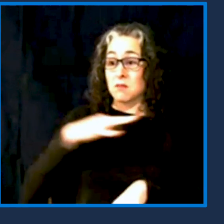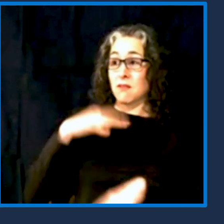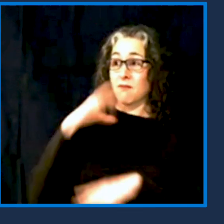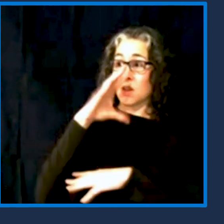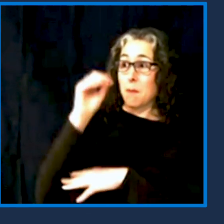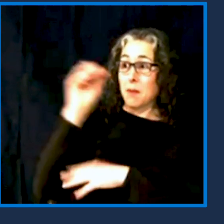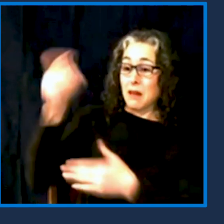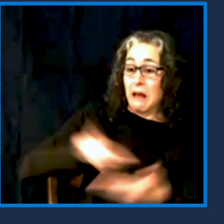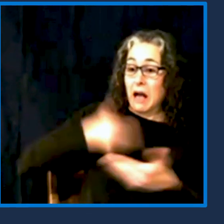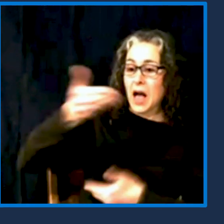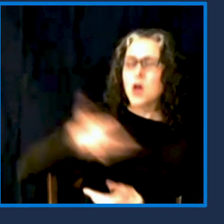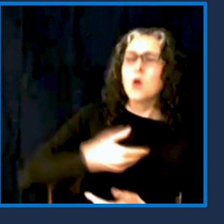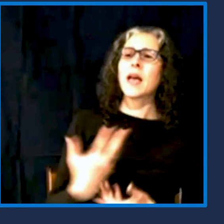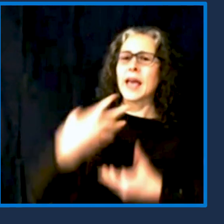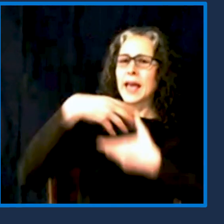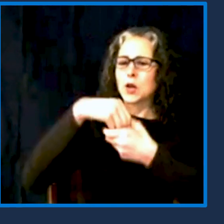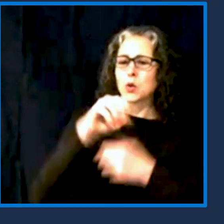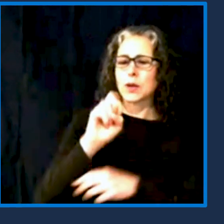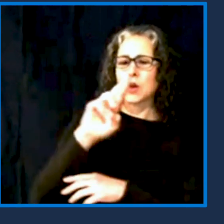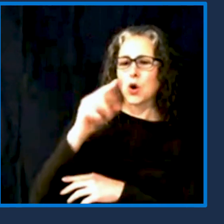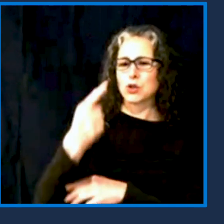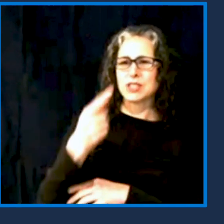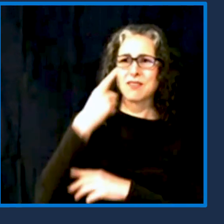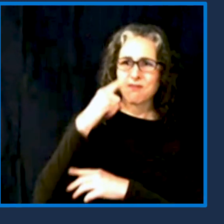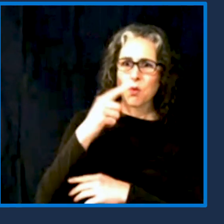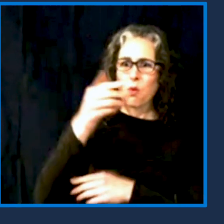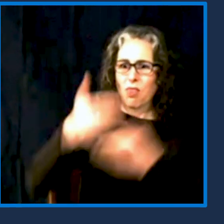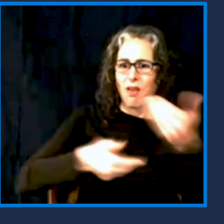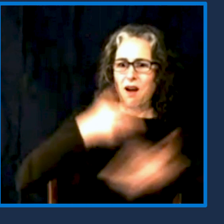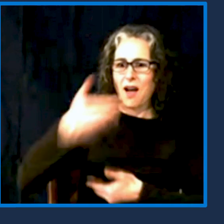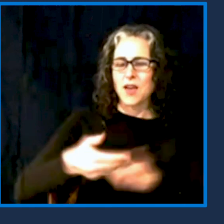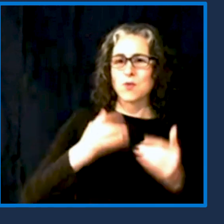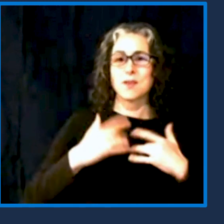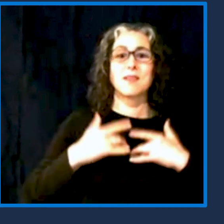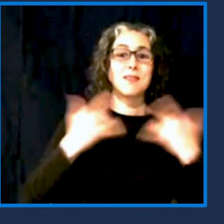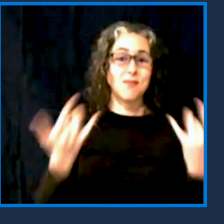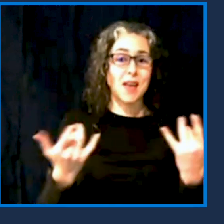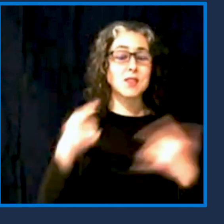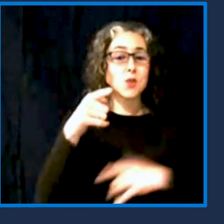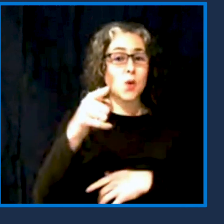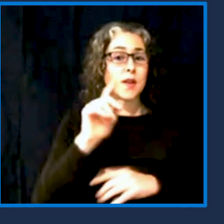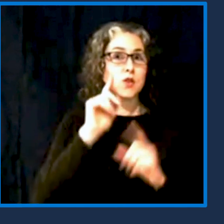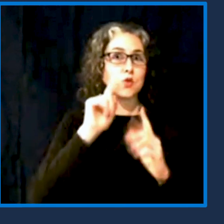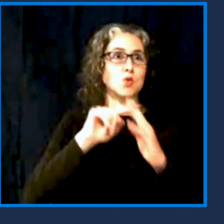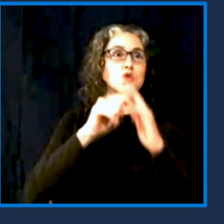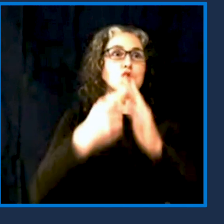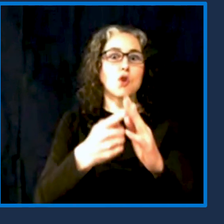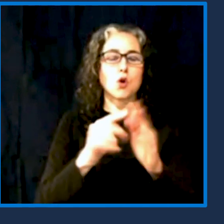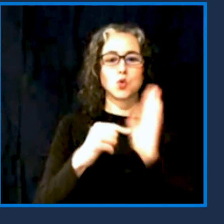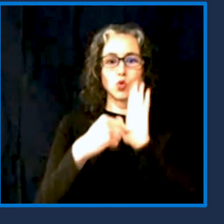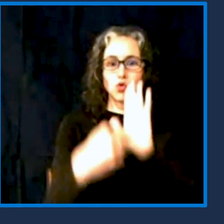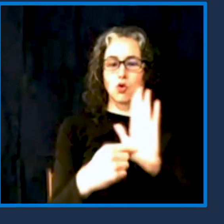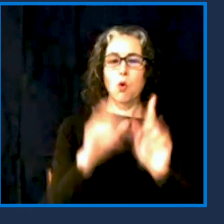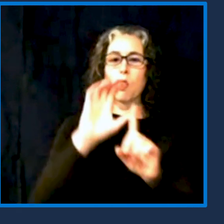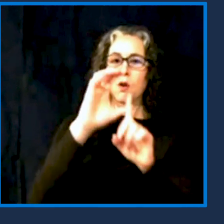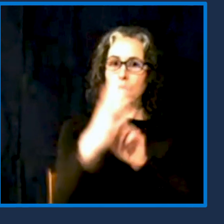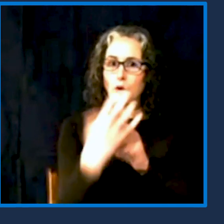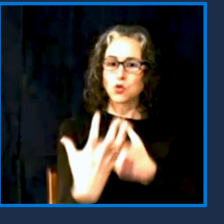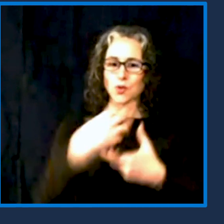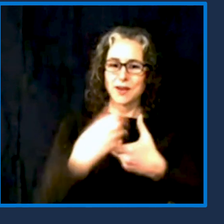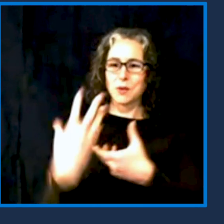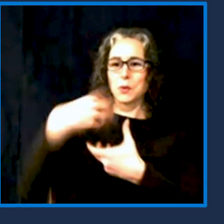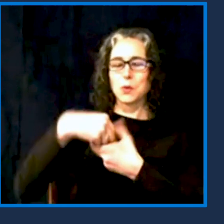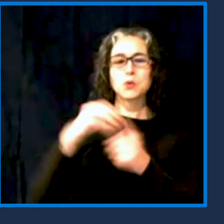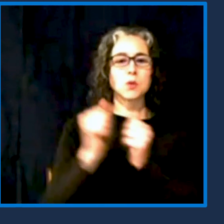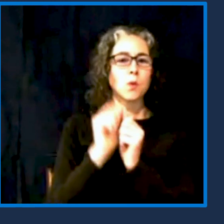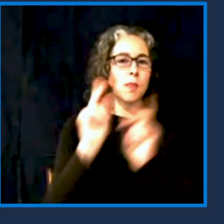include your ERG members in your hiring events so that you start out showing that culture and that culture of inclusion for